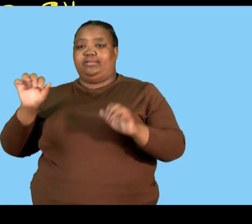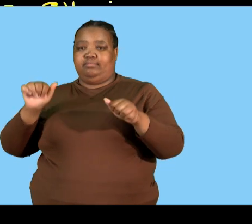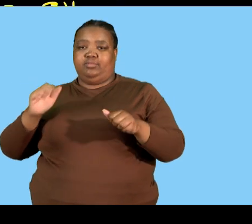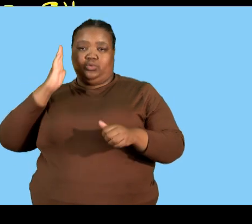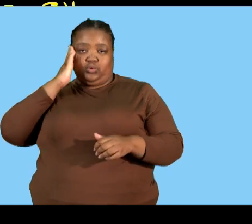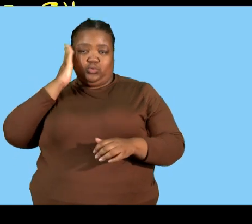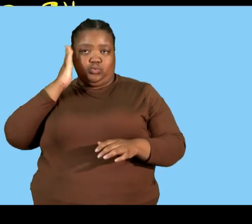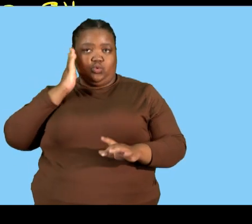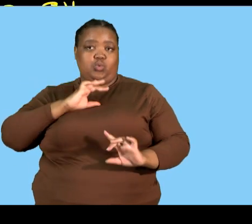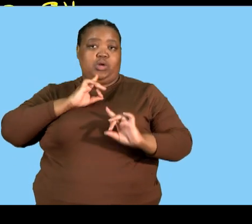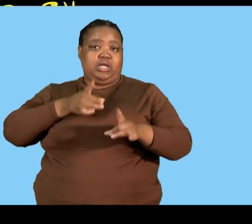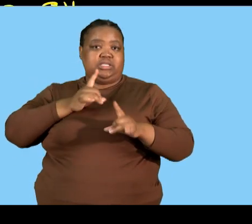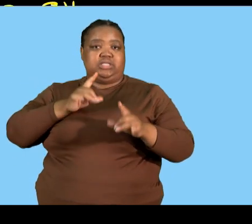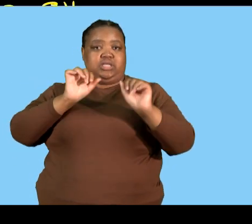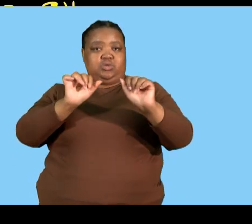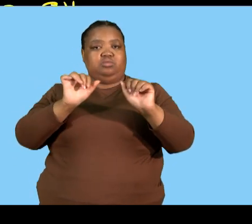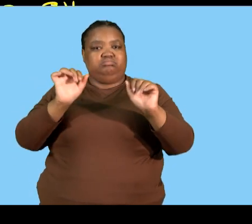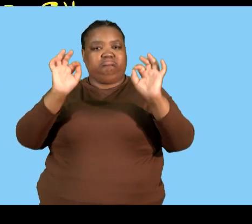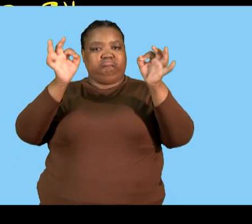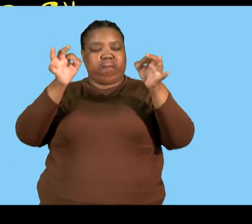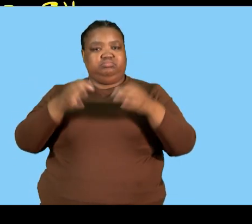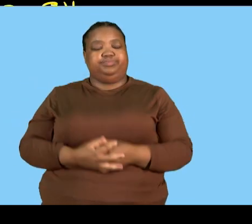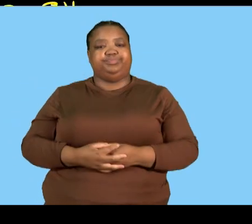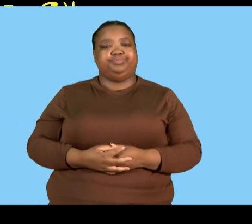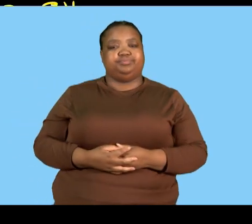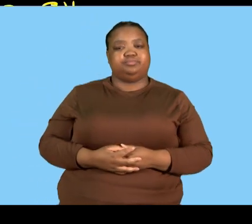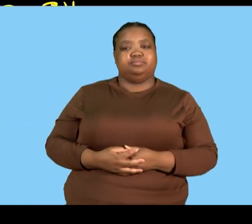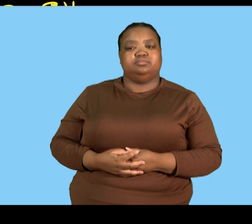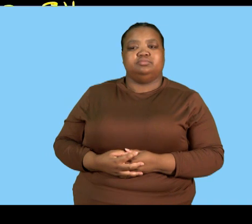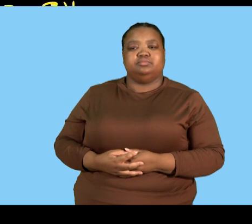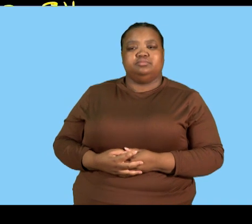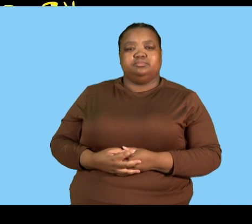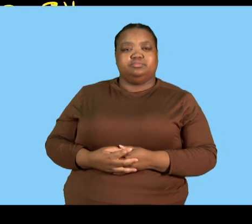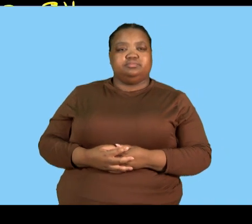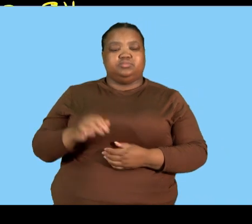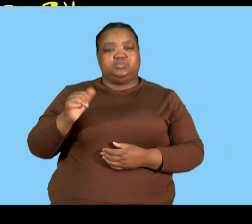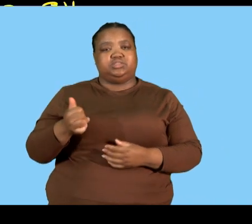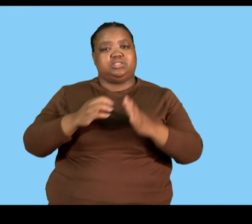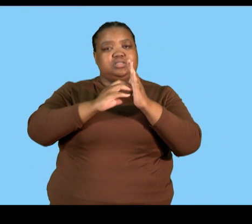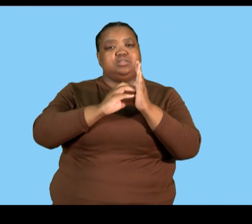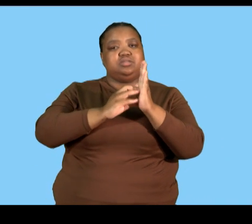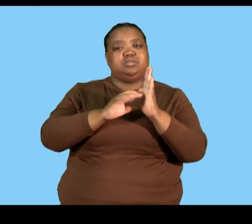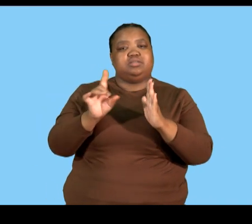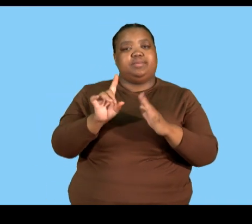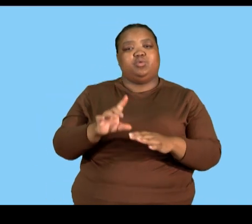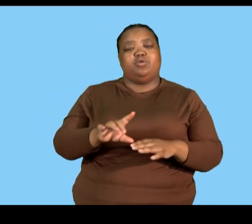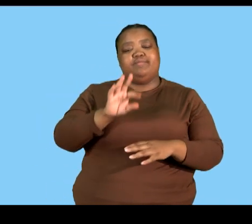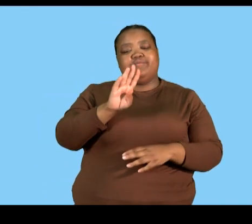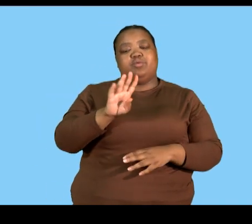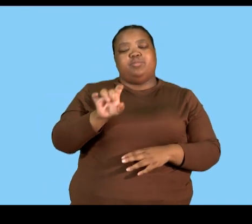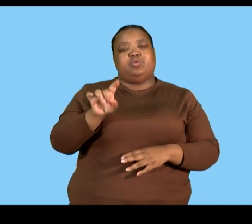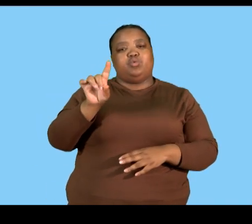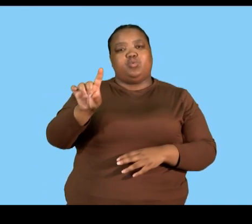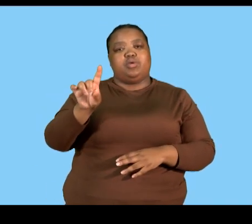3,911. Then you know that my answer is correct. Moving on to the next example,